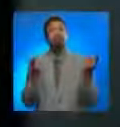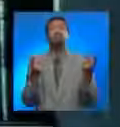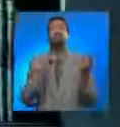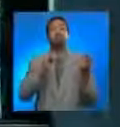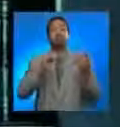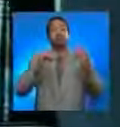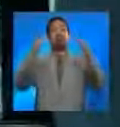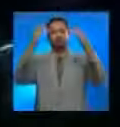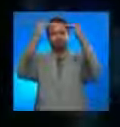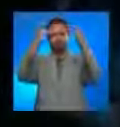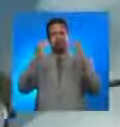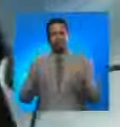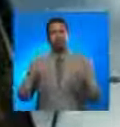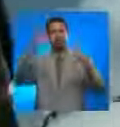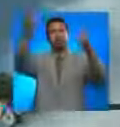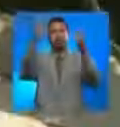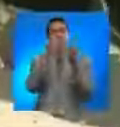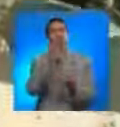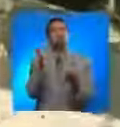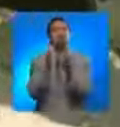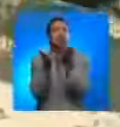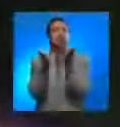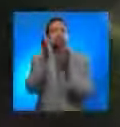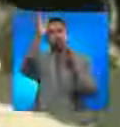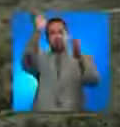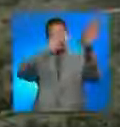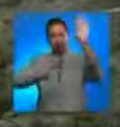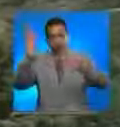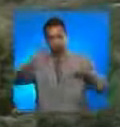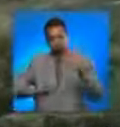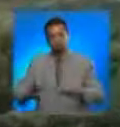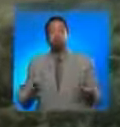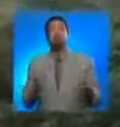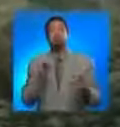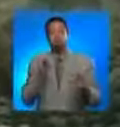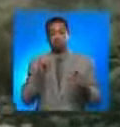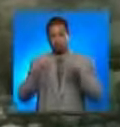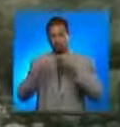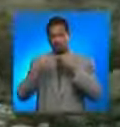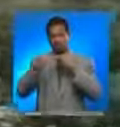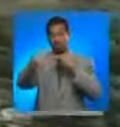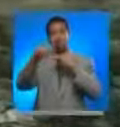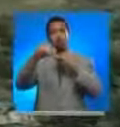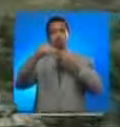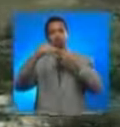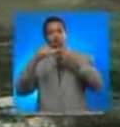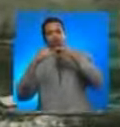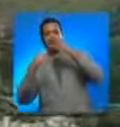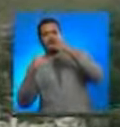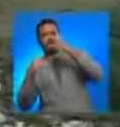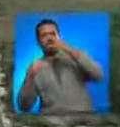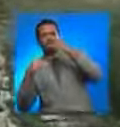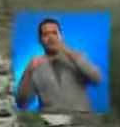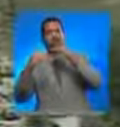shelves. Low-quality constructions will likely be damaged. Soil may show small collapses or